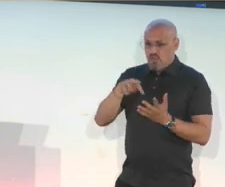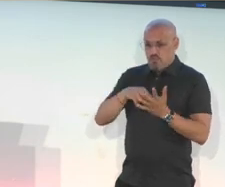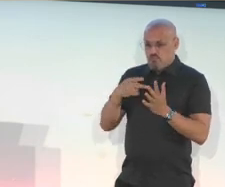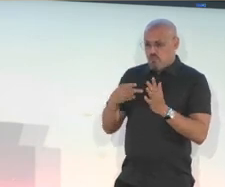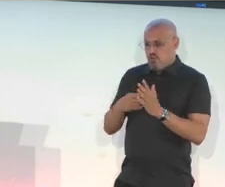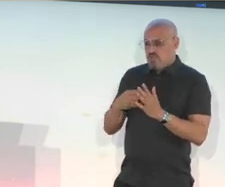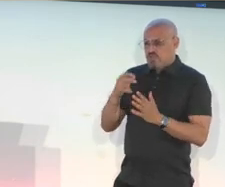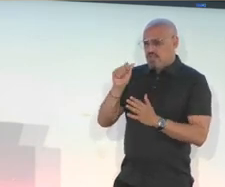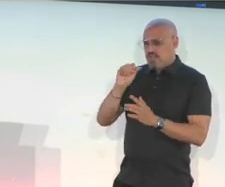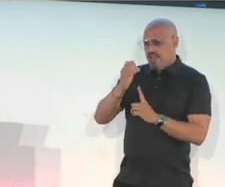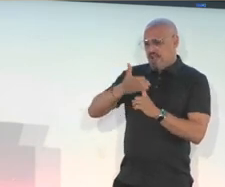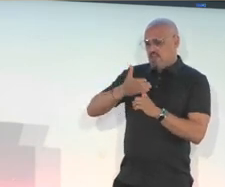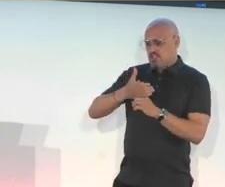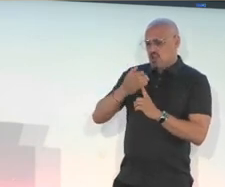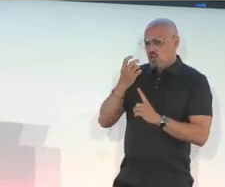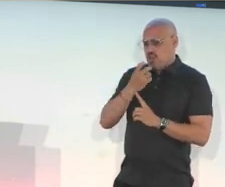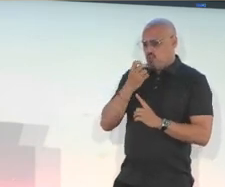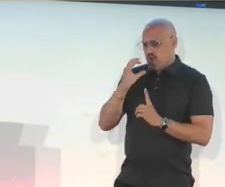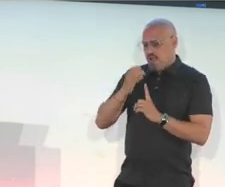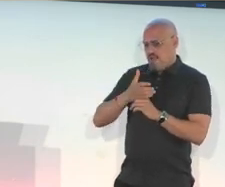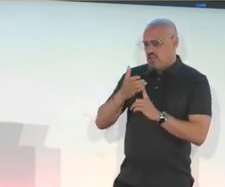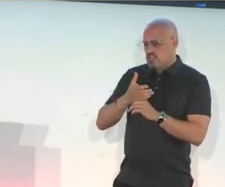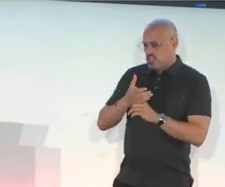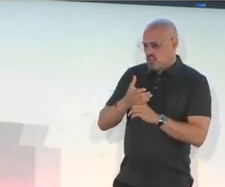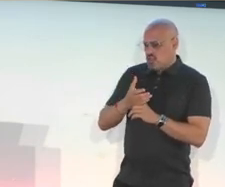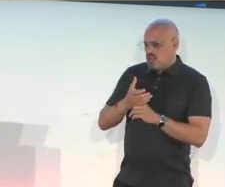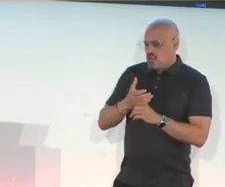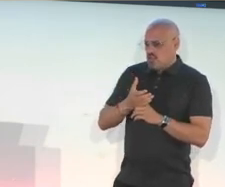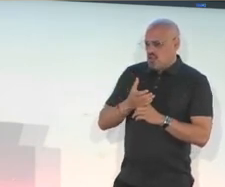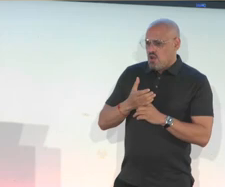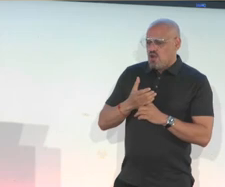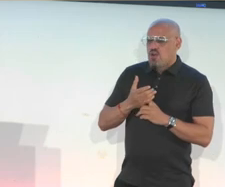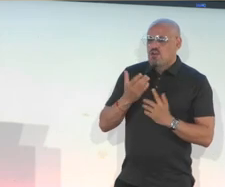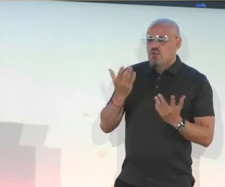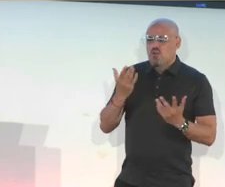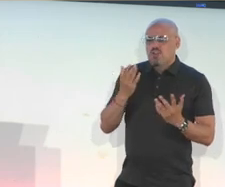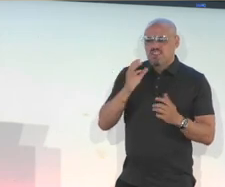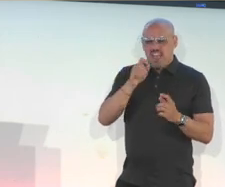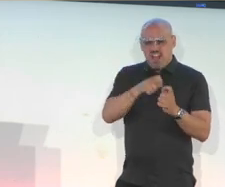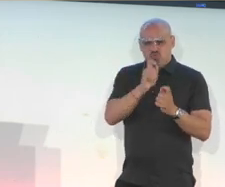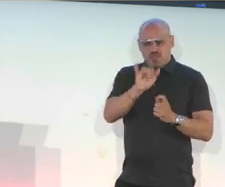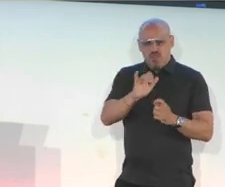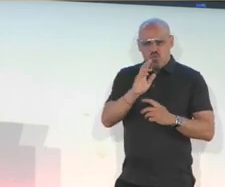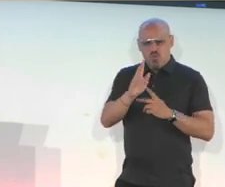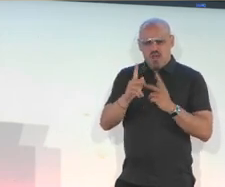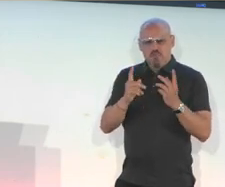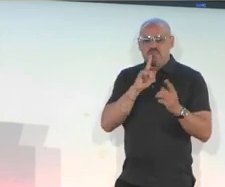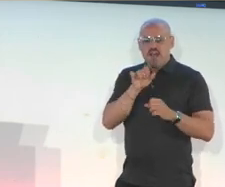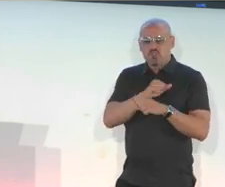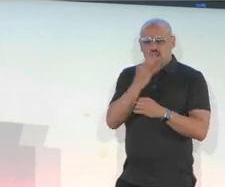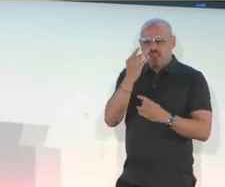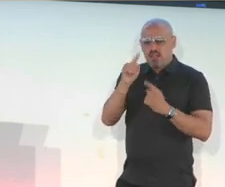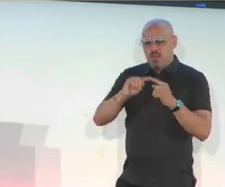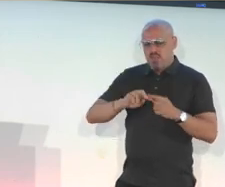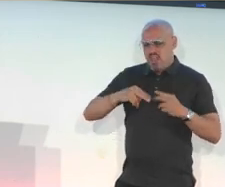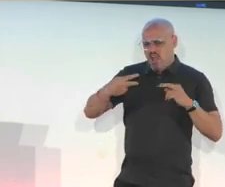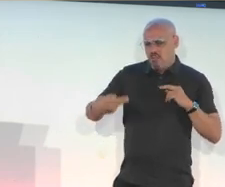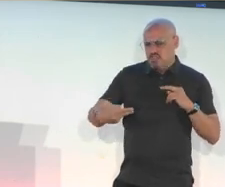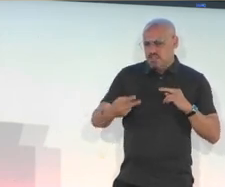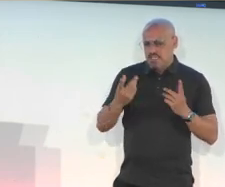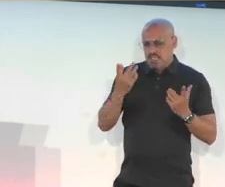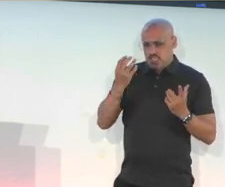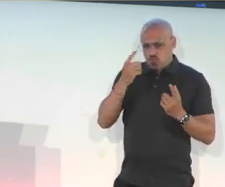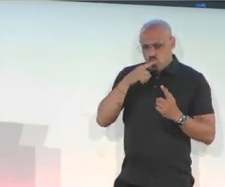of avatars, lip reading avatars, and the accuracy for that, but I'm actually thinking about the opposite. Do you